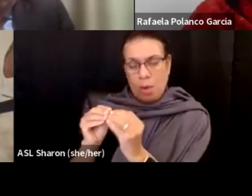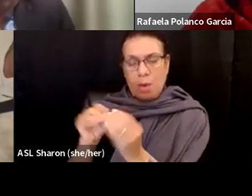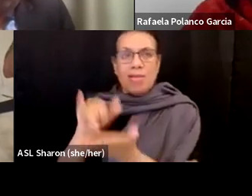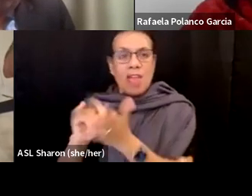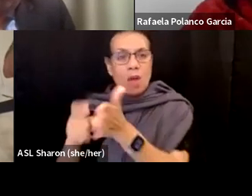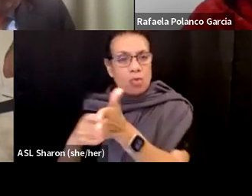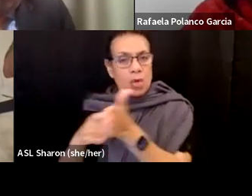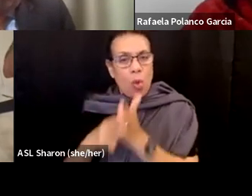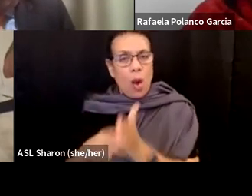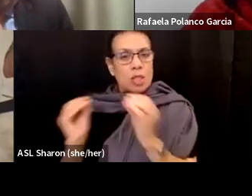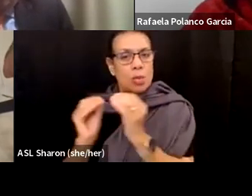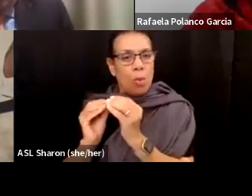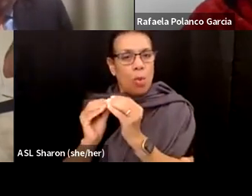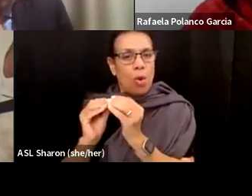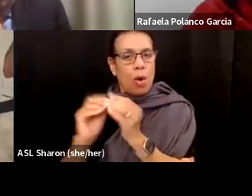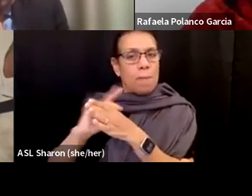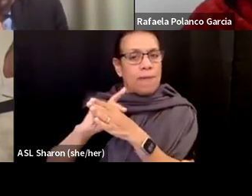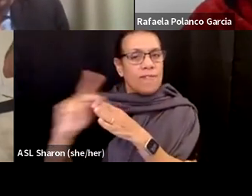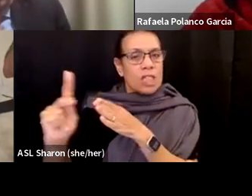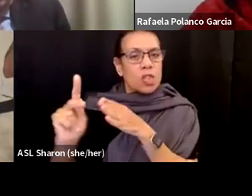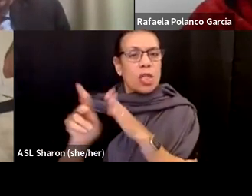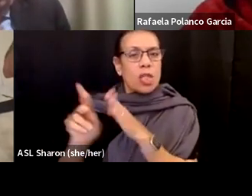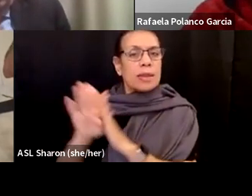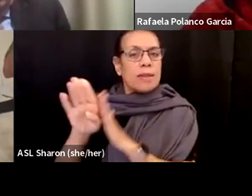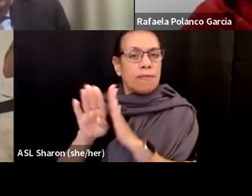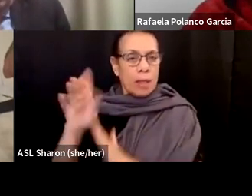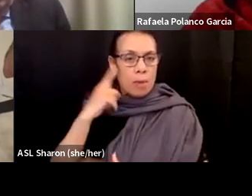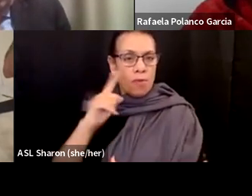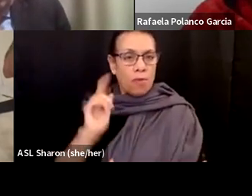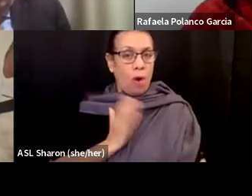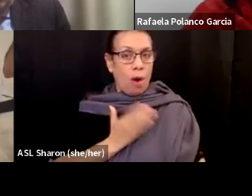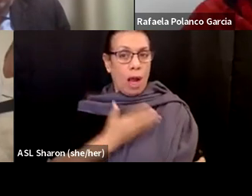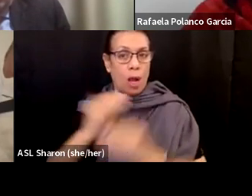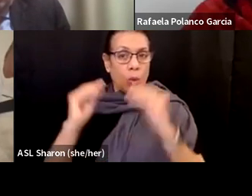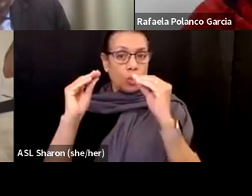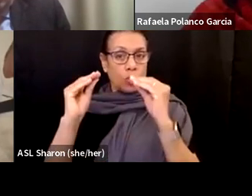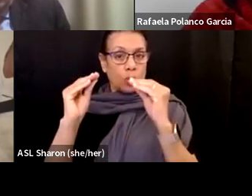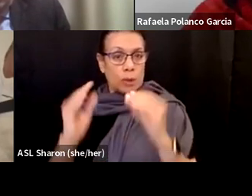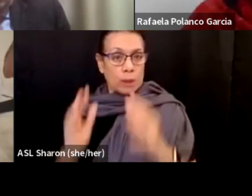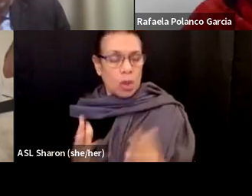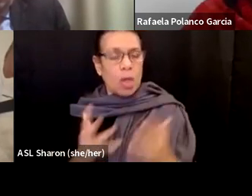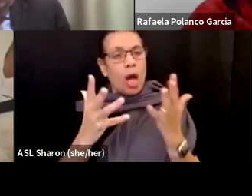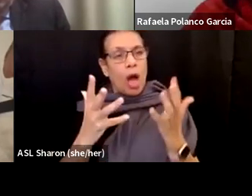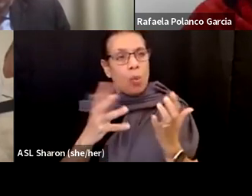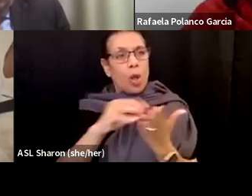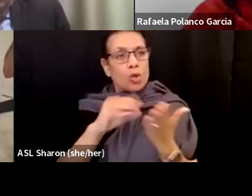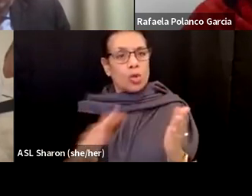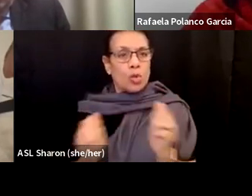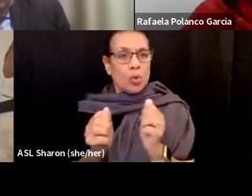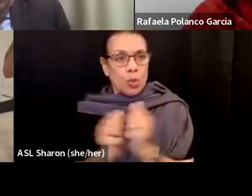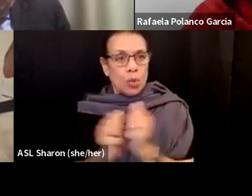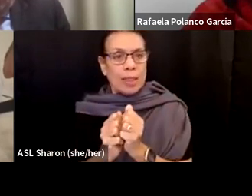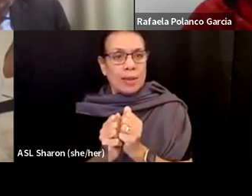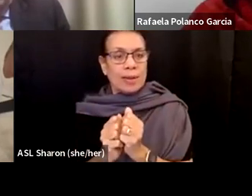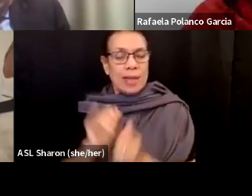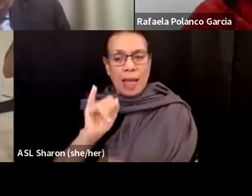additional professional development for our teachers i'd like to see more um students with the actual ib diplomas